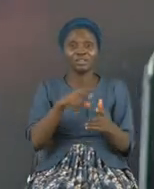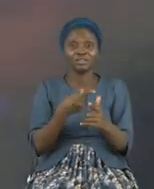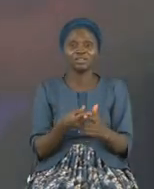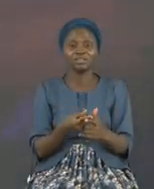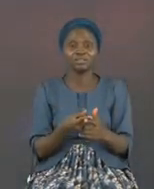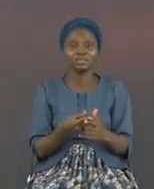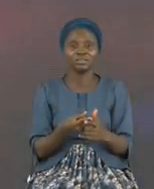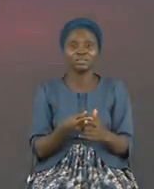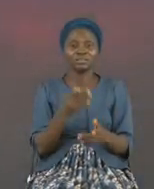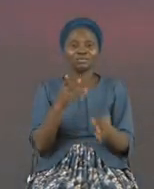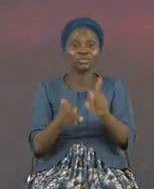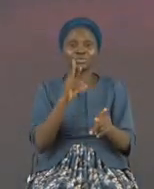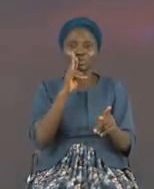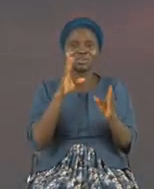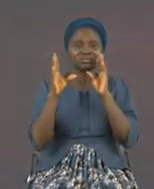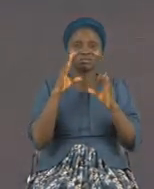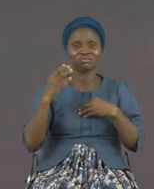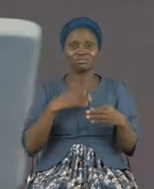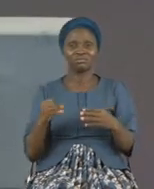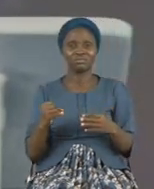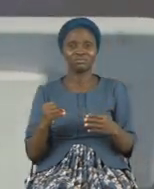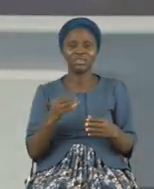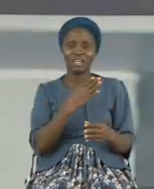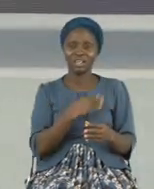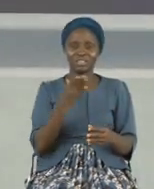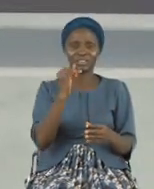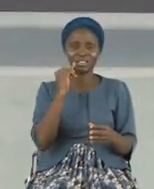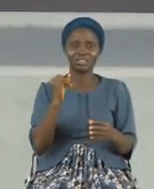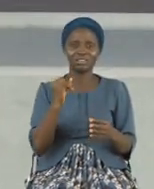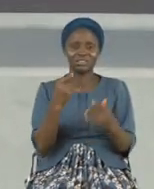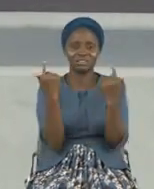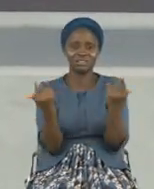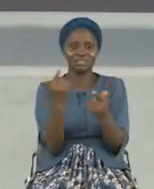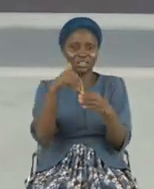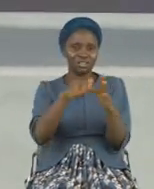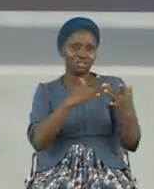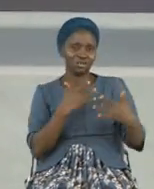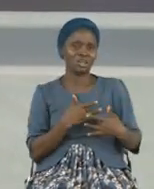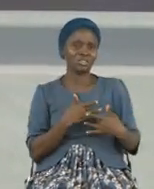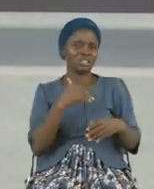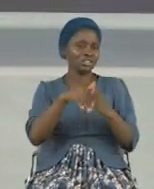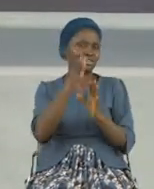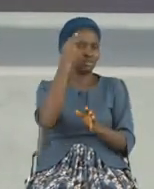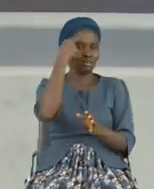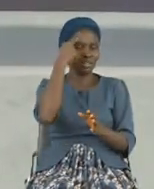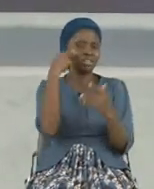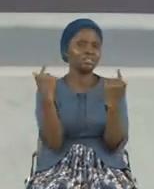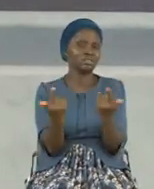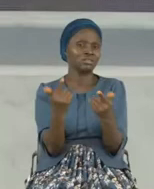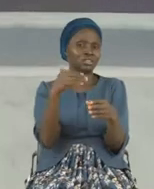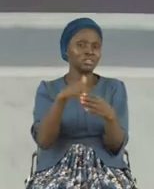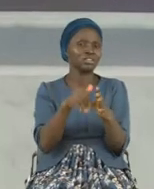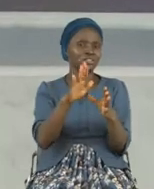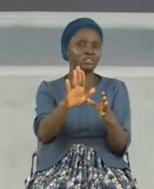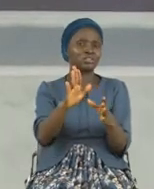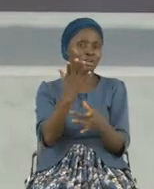And it's transgression in your heart, transgression in your mind, transgression in your hand.